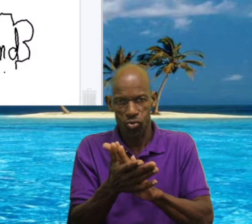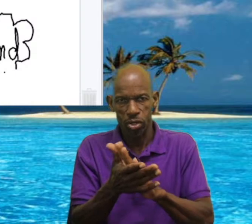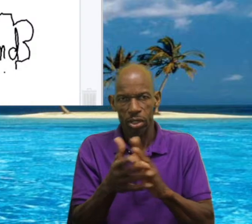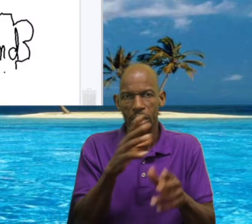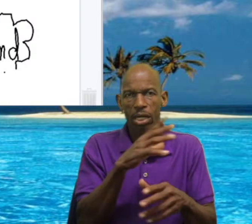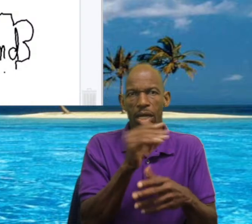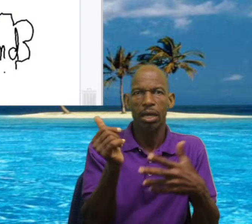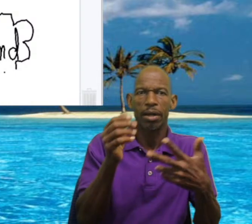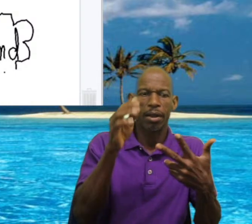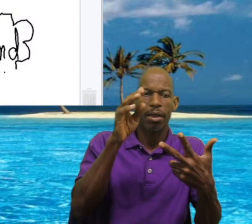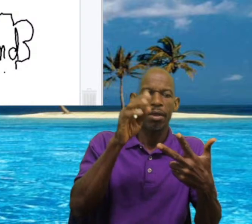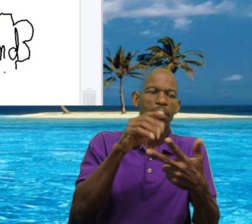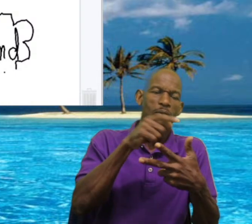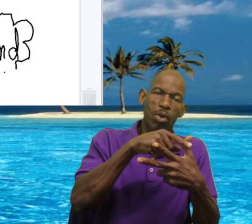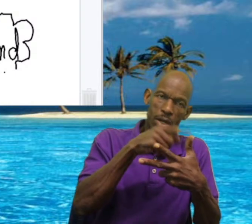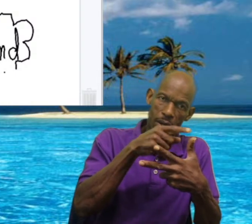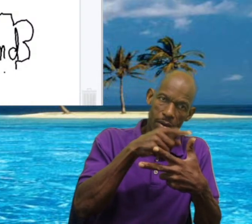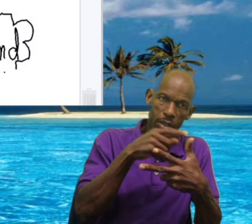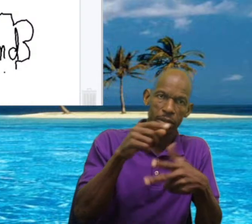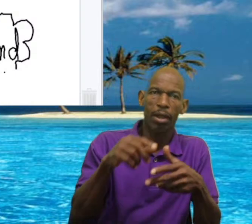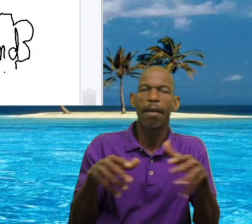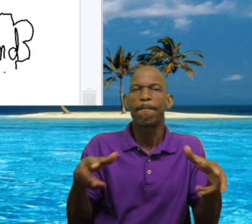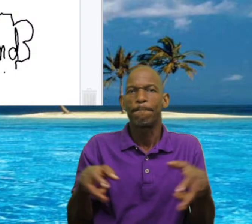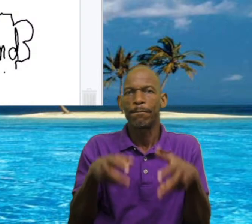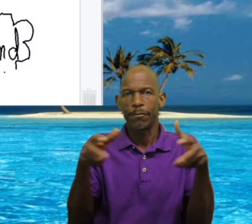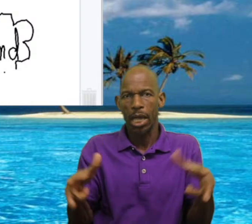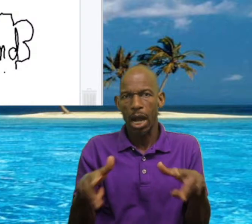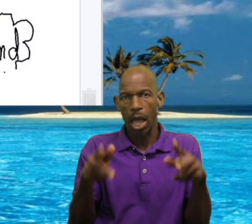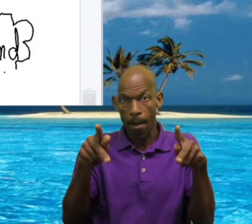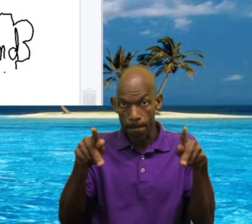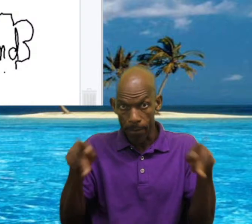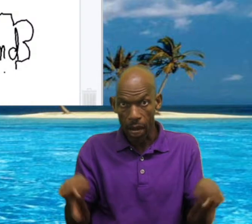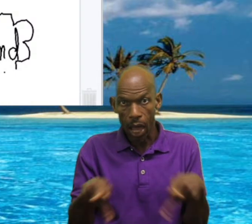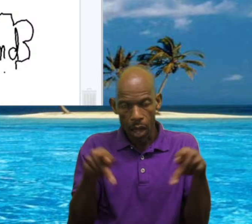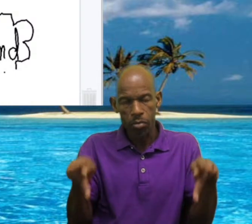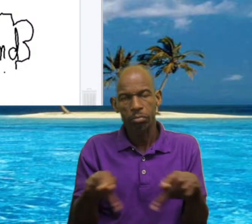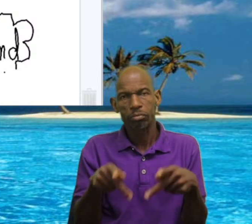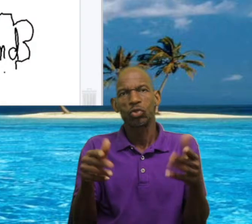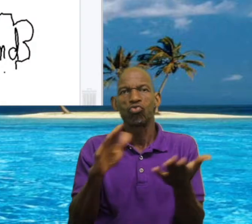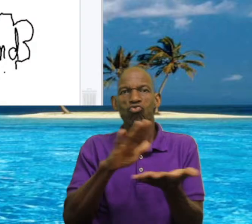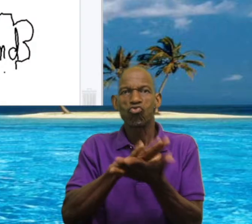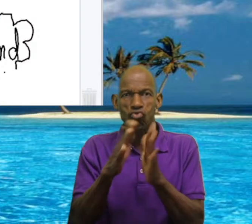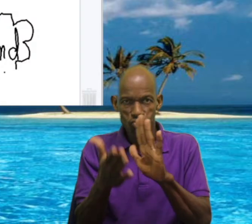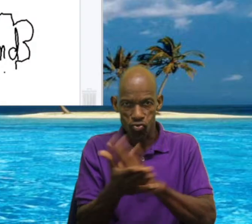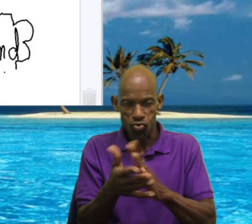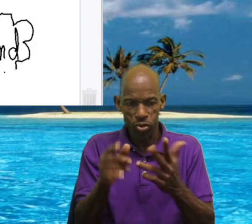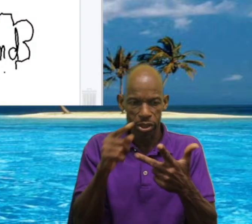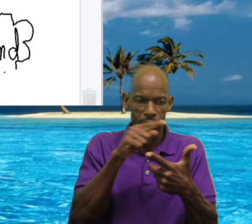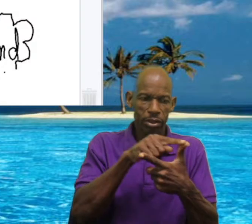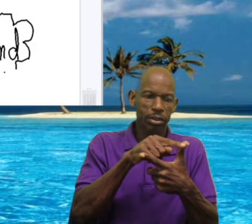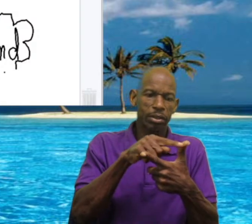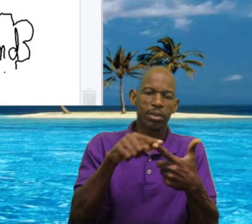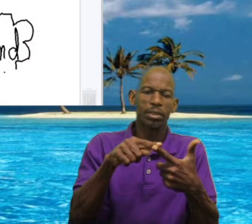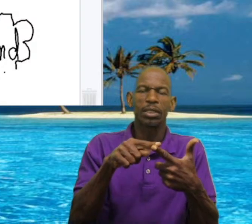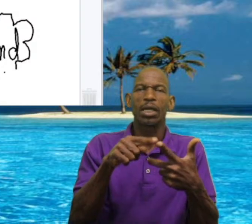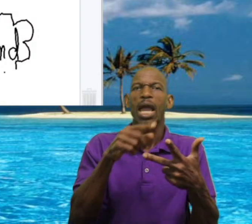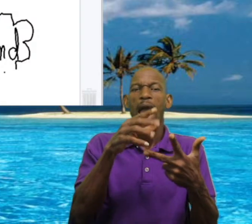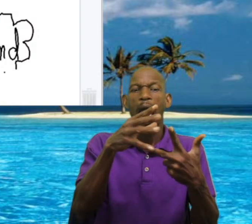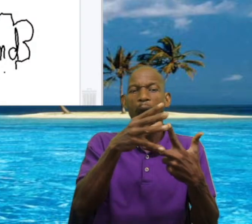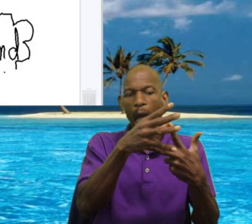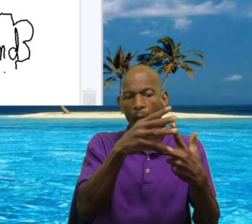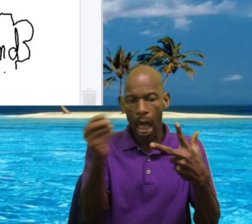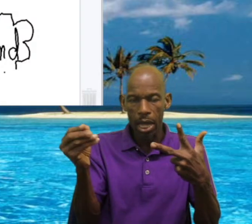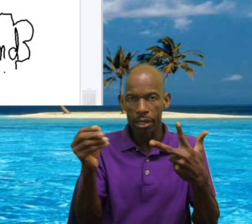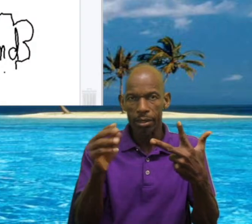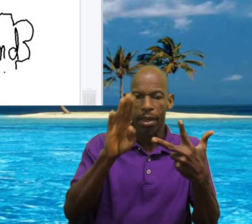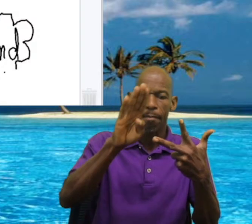barbecue, things you like to eat. So you list it, and you say and you sign